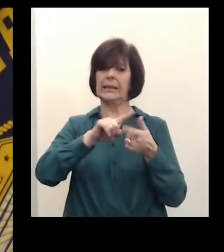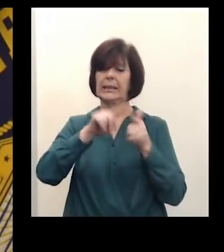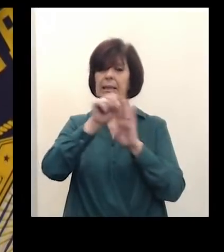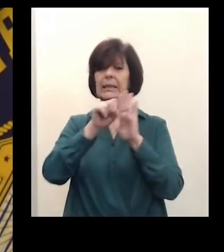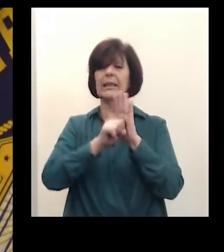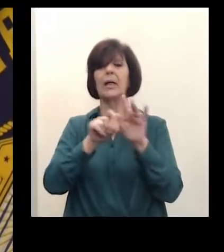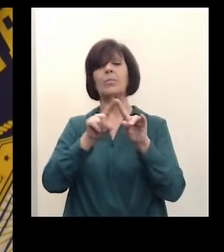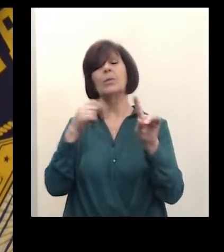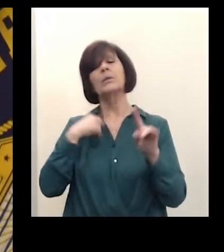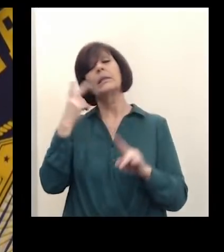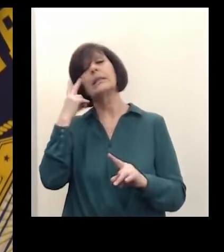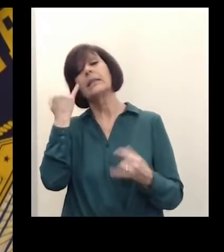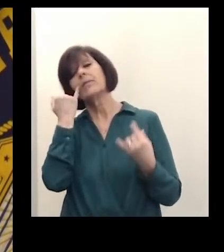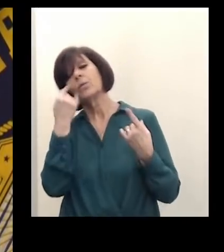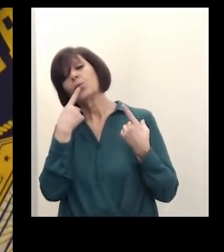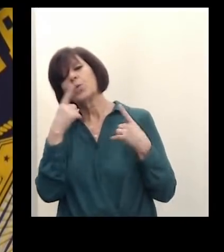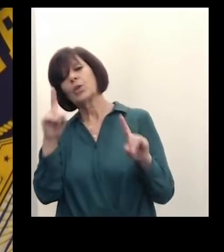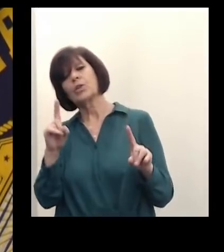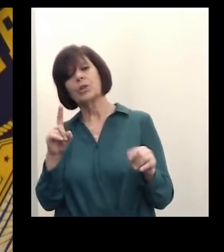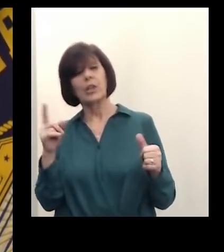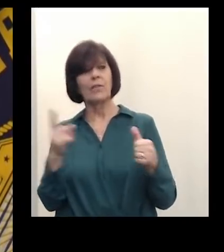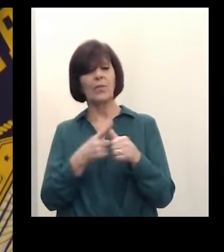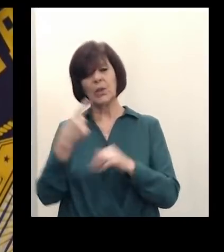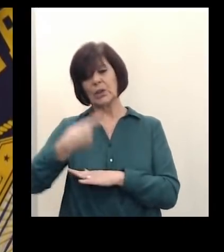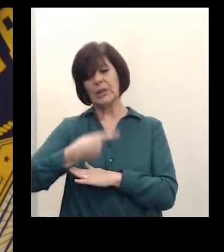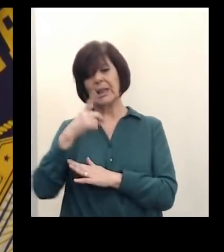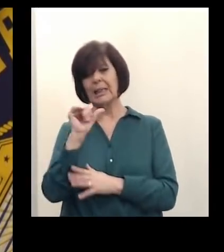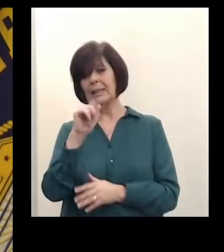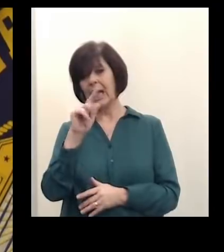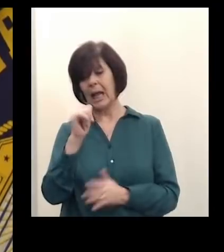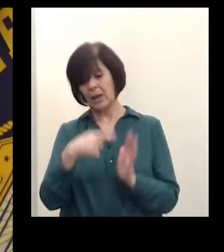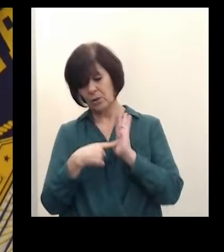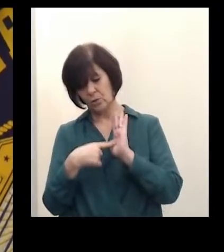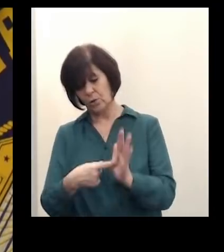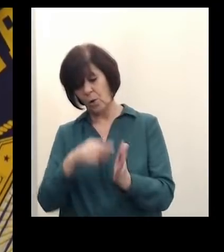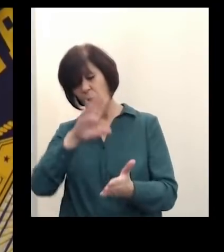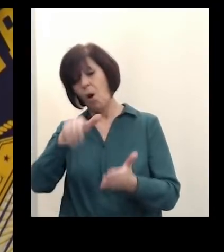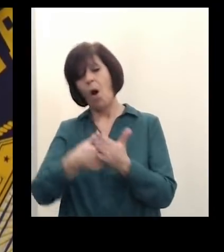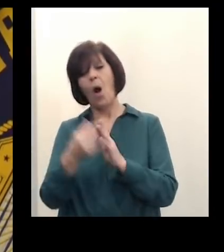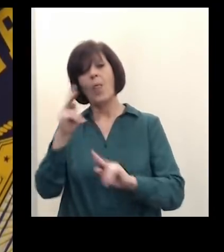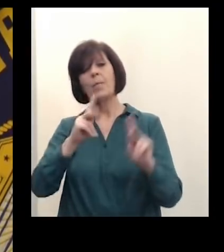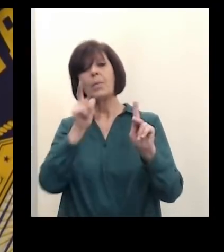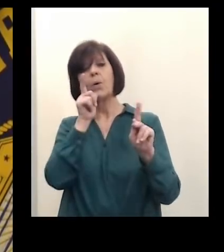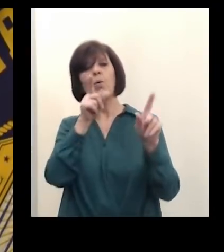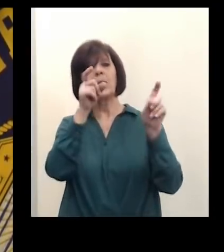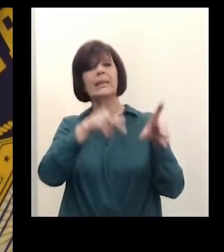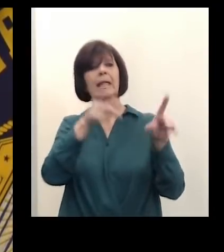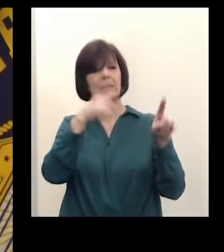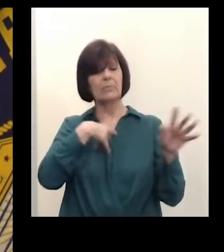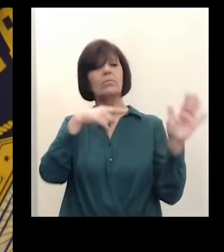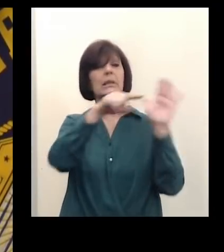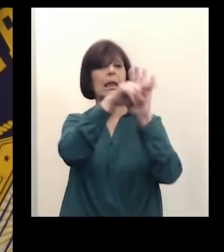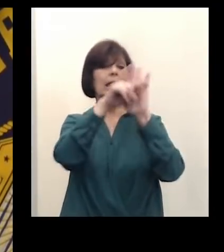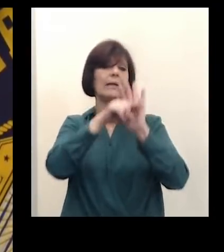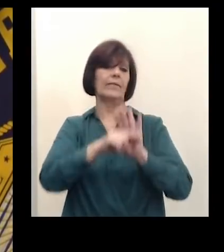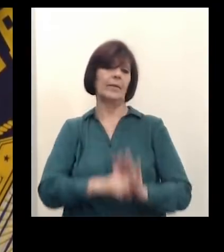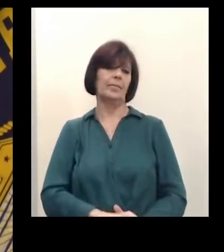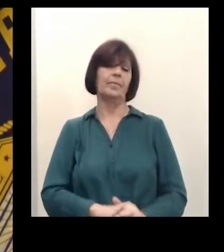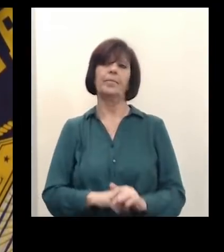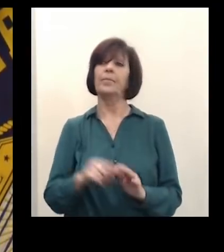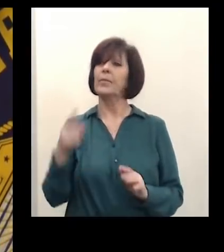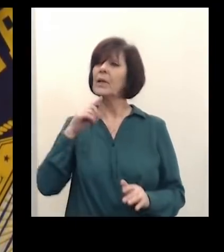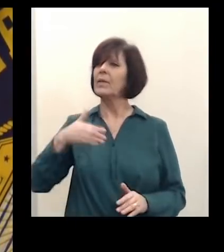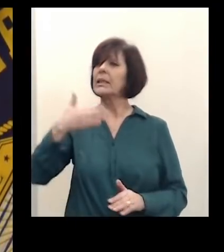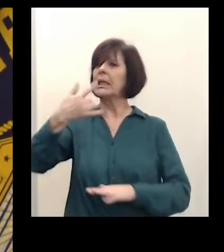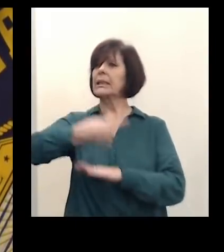works. The first day's data showed that all the individuals who were tested came back negative. I don't know if you have the next day's data or